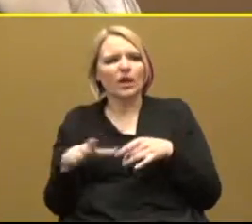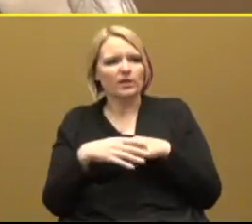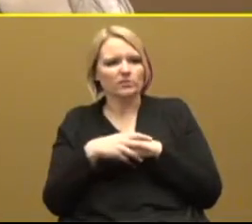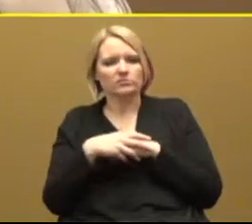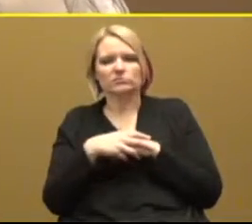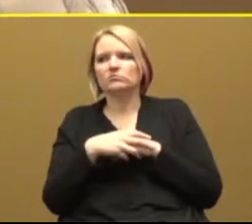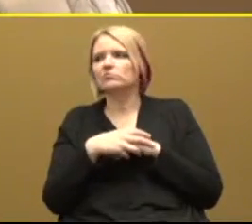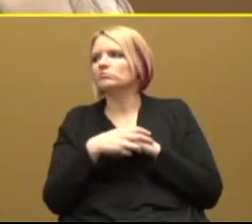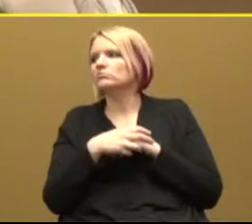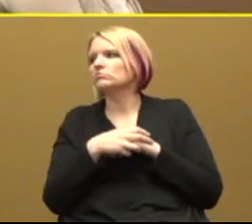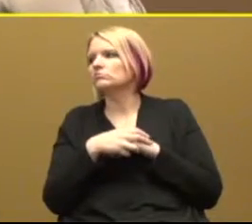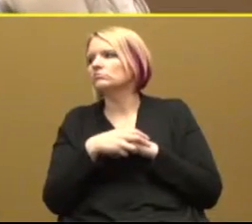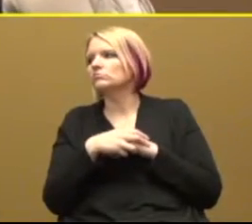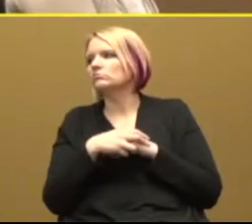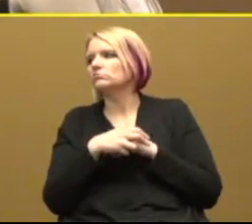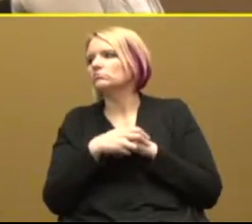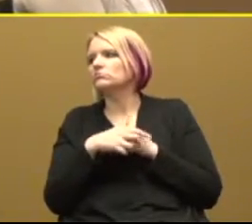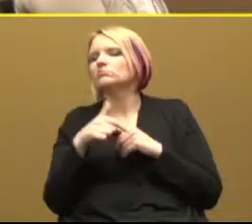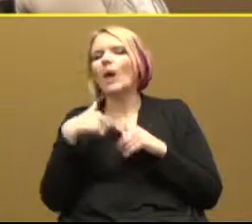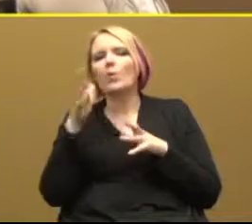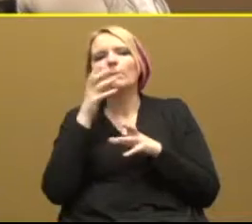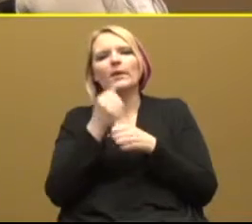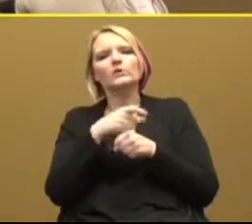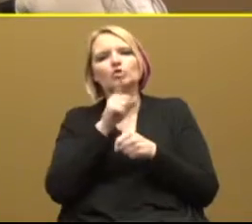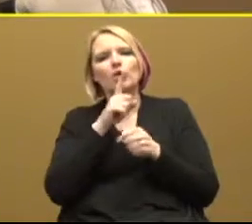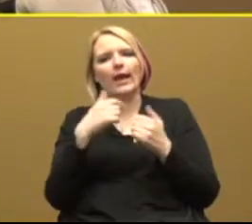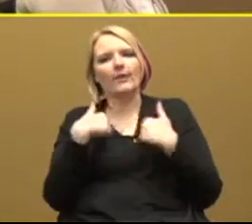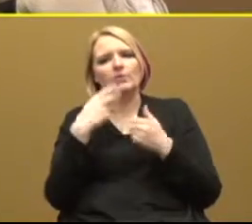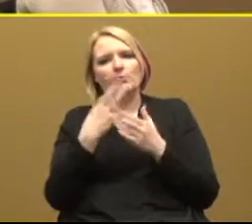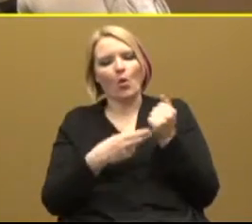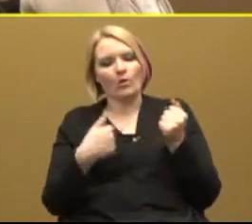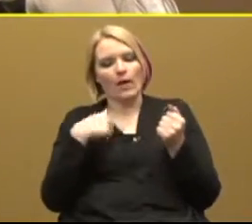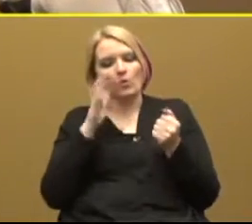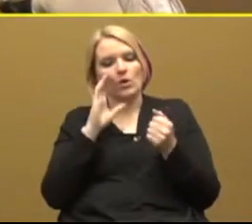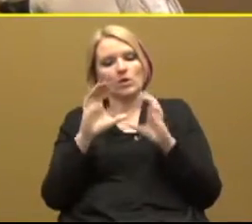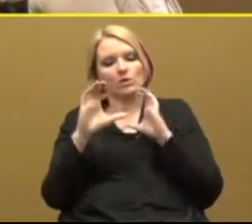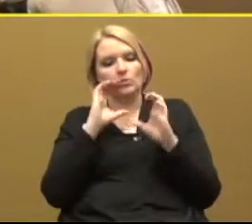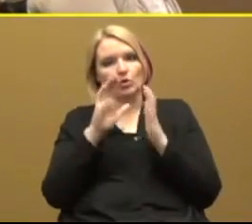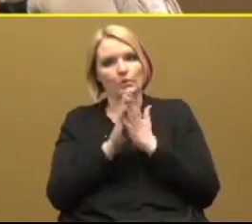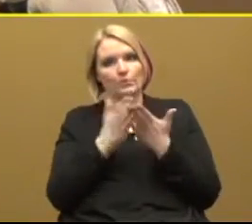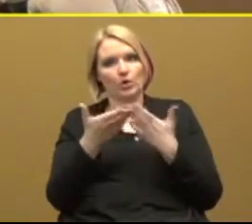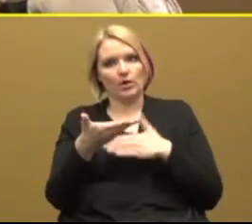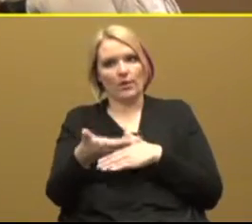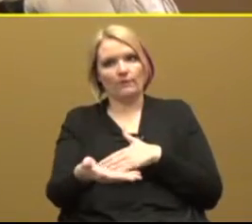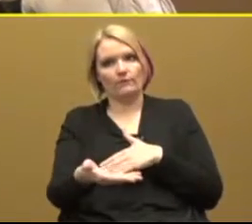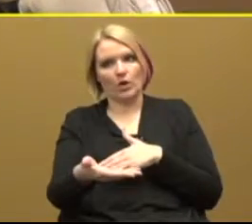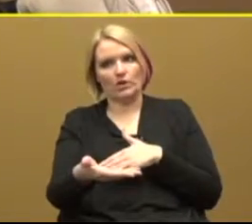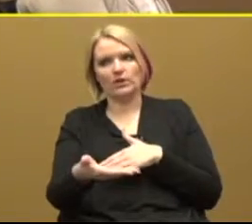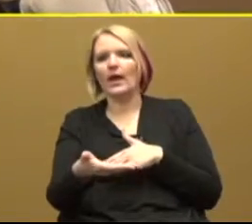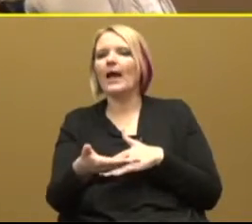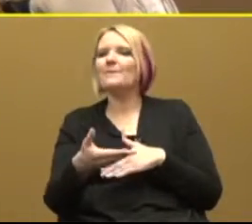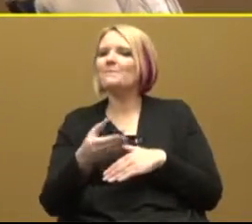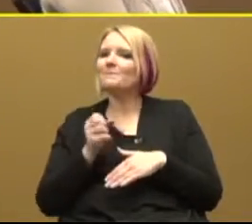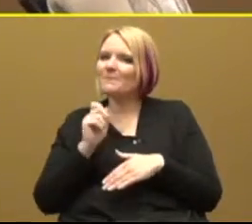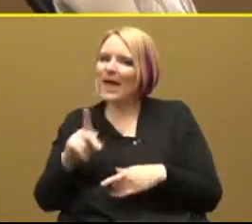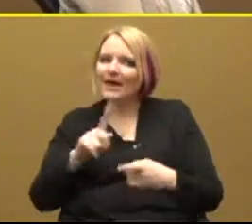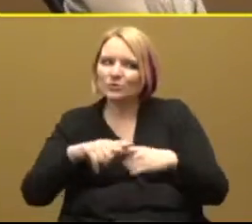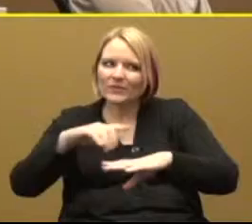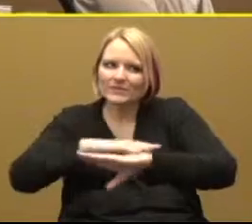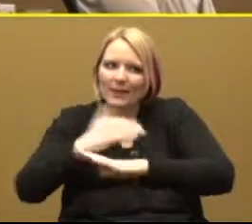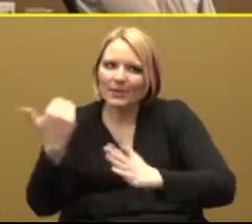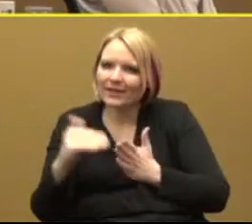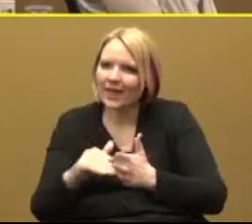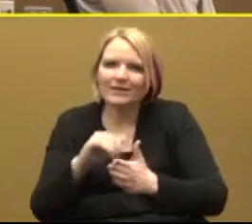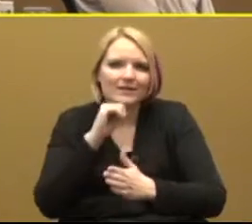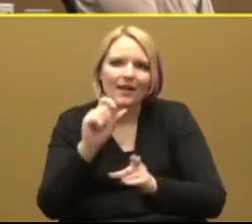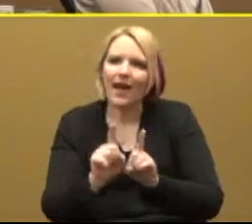Okay, so I make sure that I have those there. I put the communication book in front of her. I'm back at the table again, right?